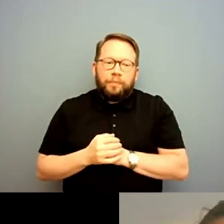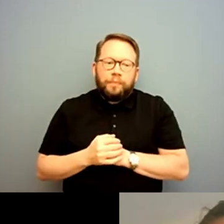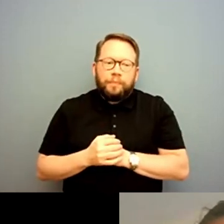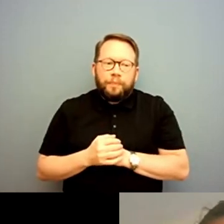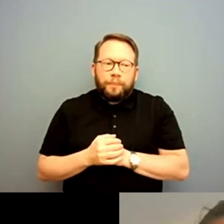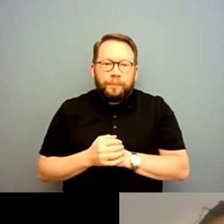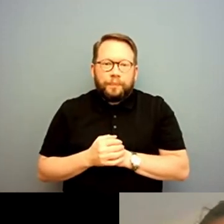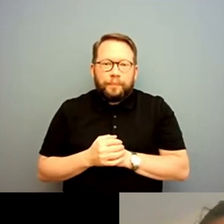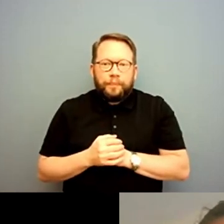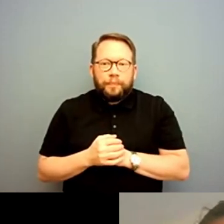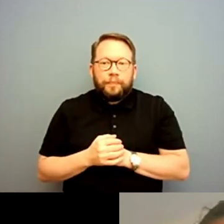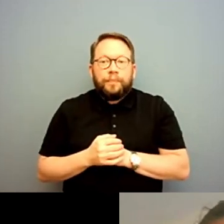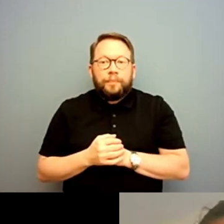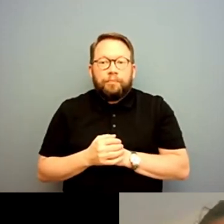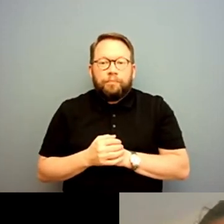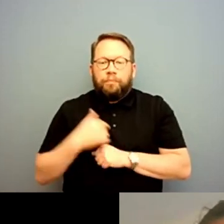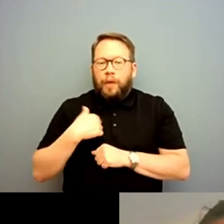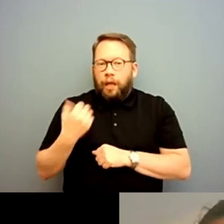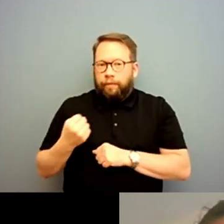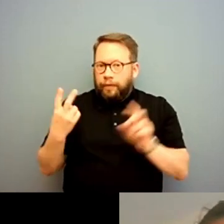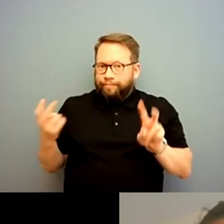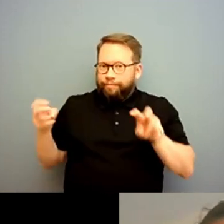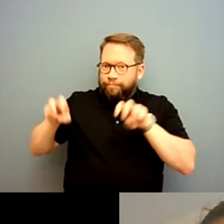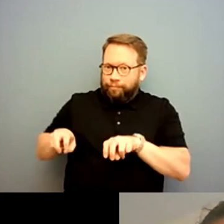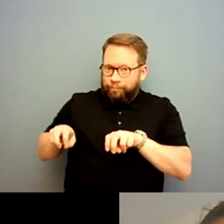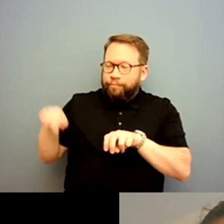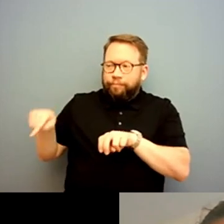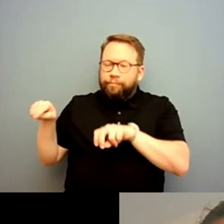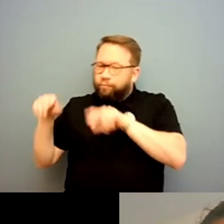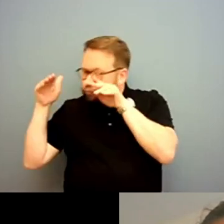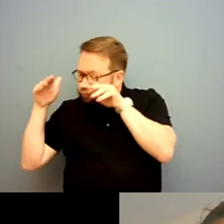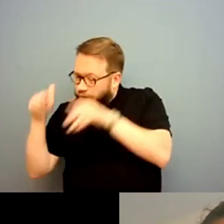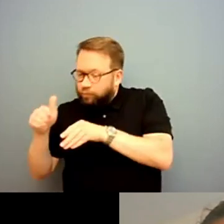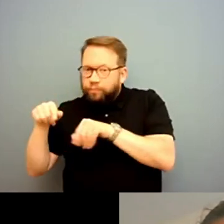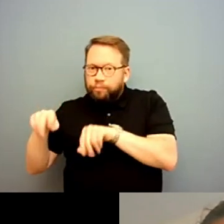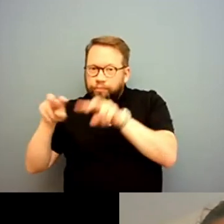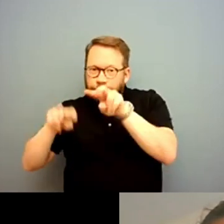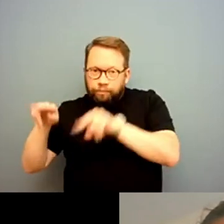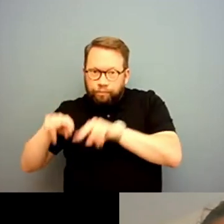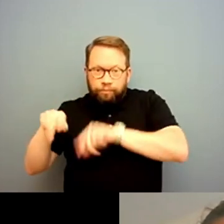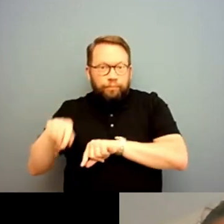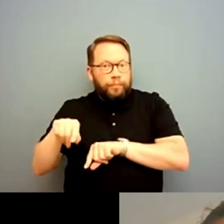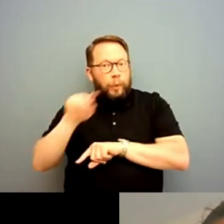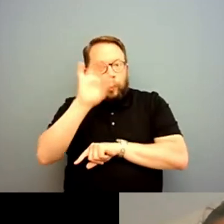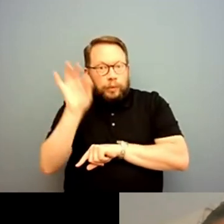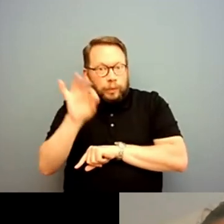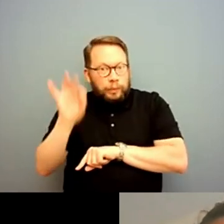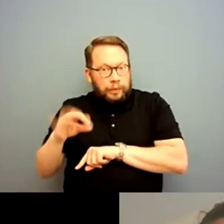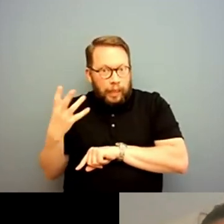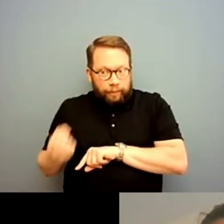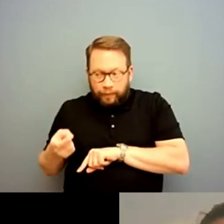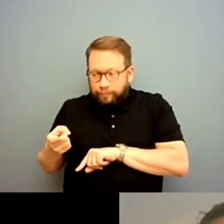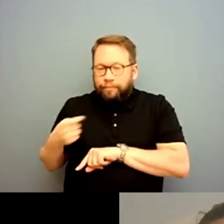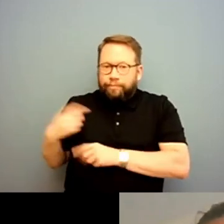to alert me on that in that case. Otherwise, I will ask you, we have just